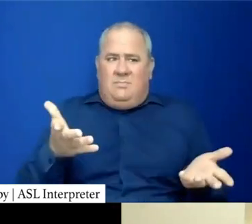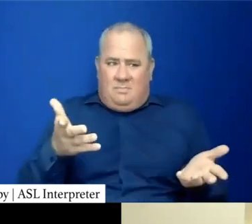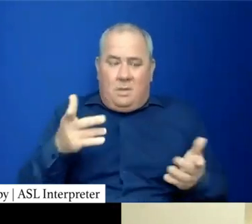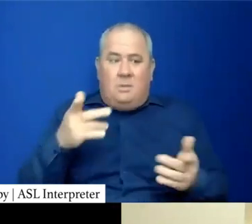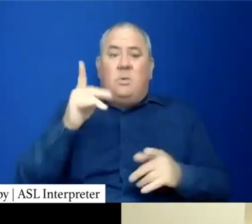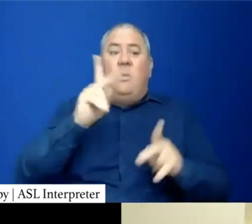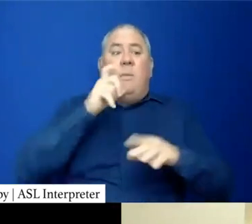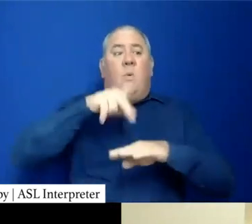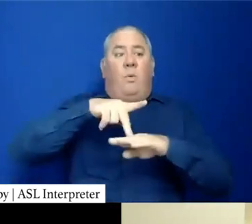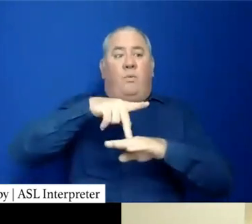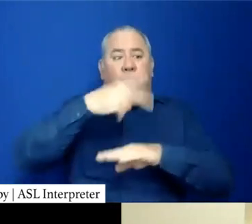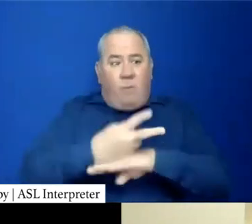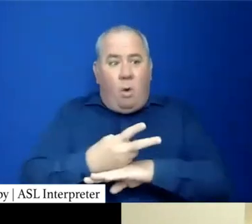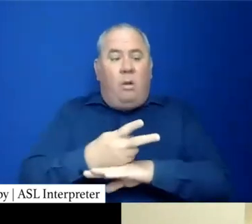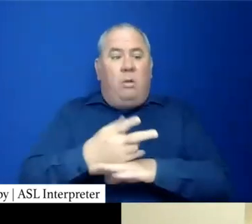spend dizzy.